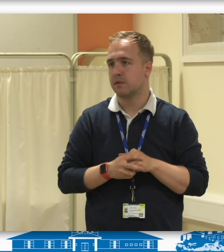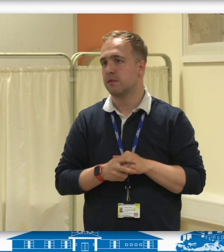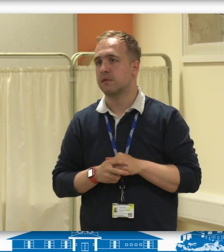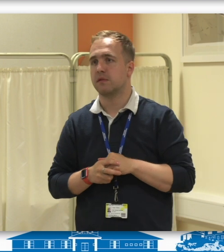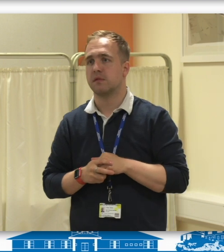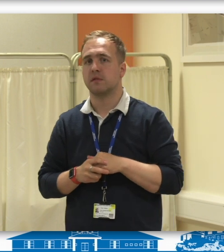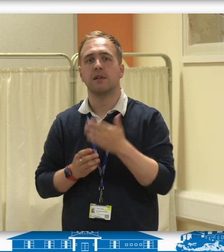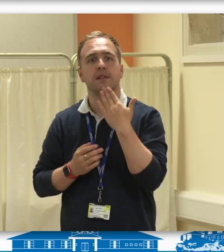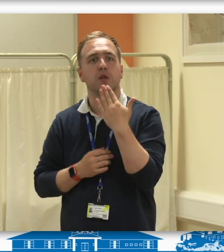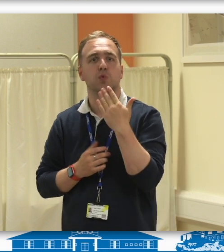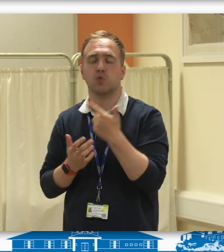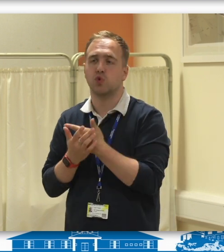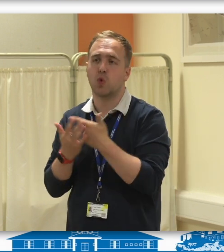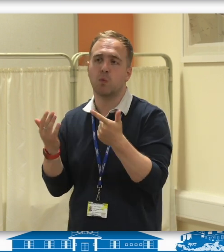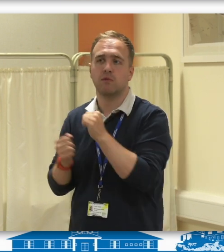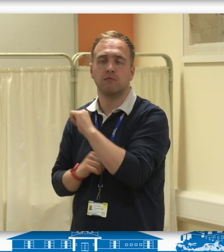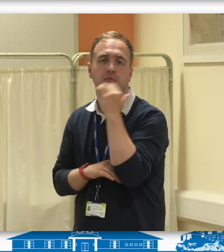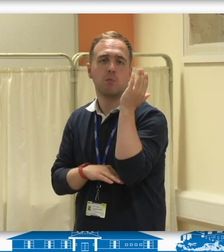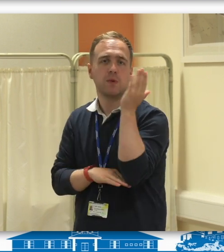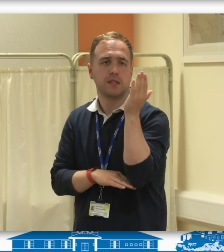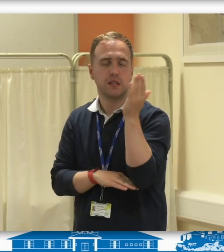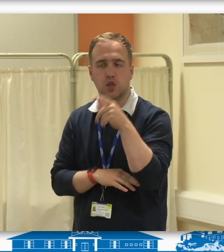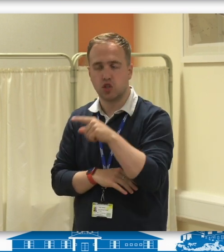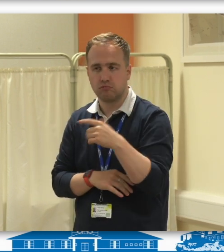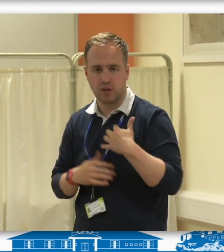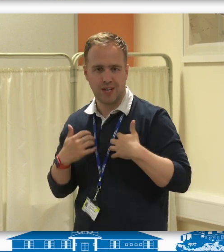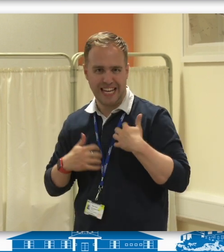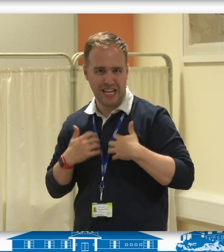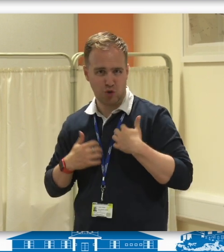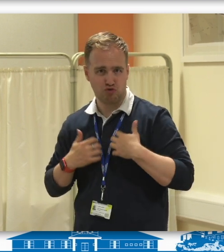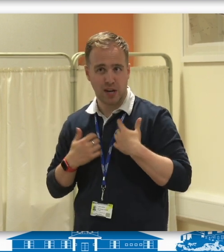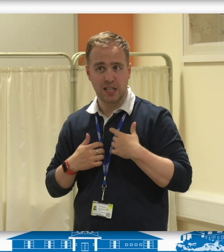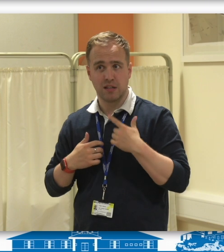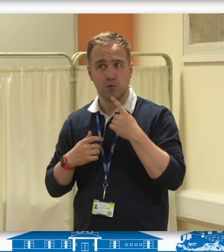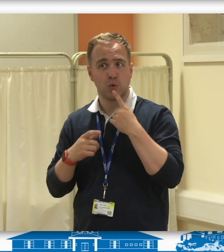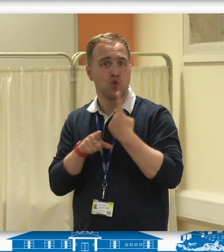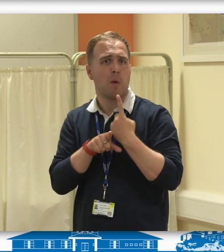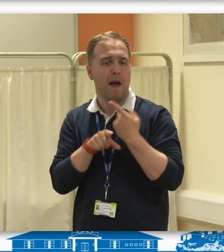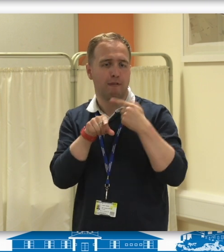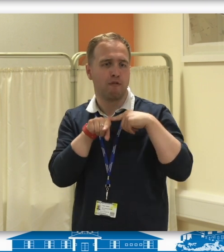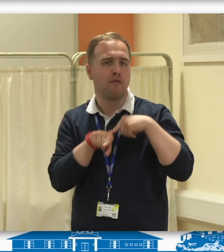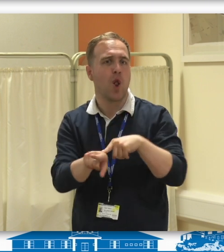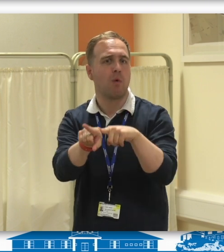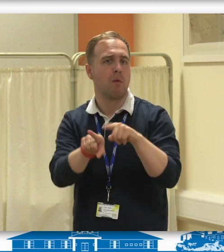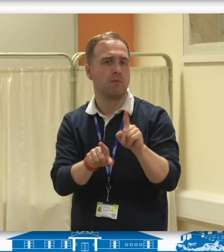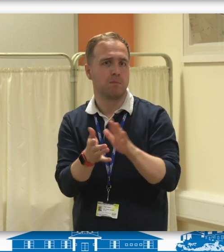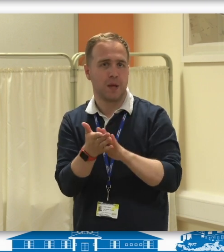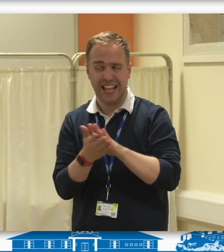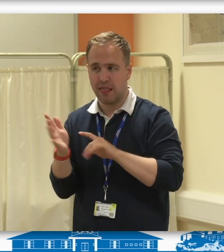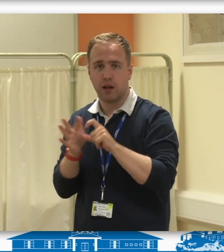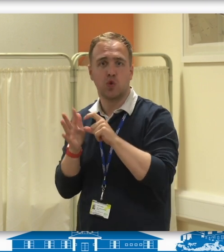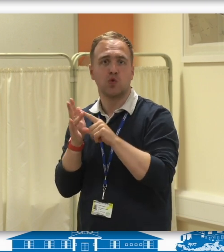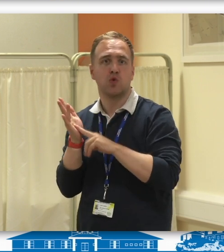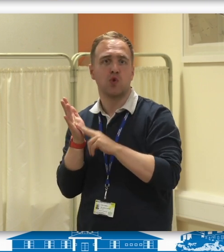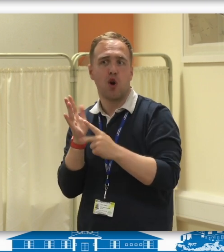Thanks very much for that. I was interested in what follow-up you do. I think Donna referred to it